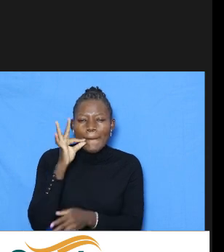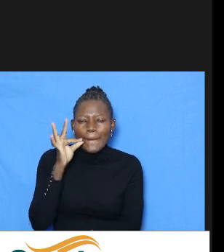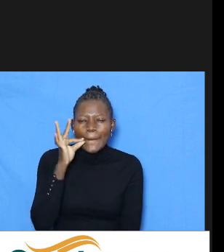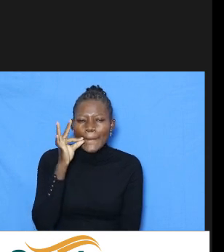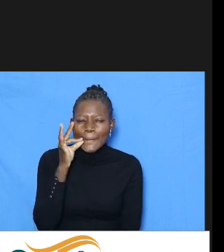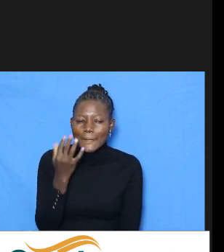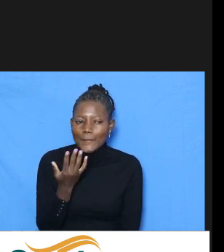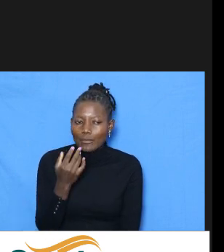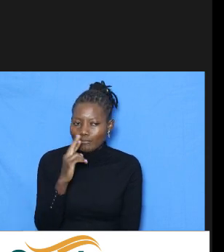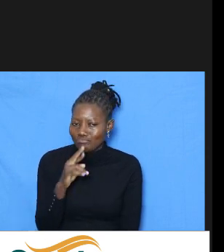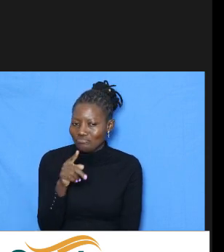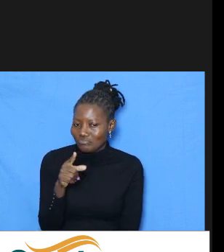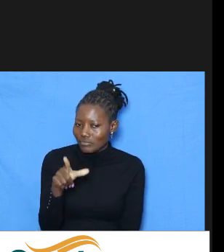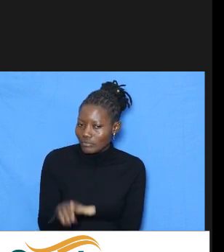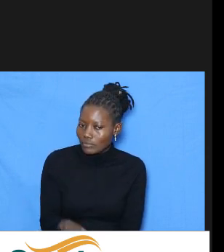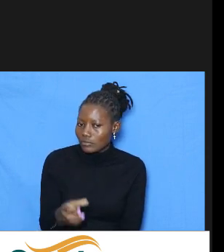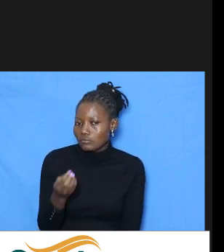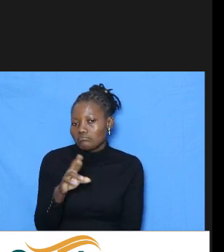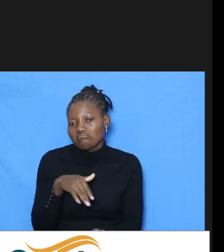Are they low or medium risk?